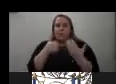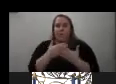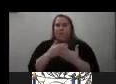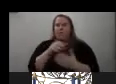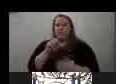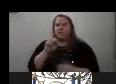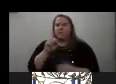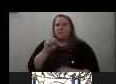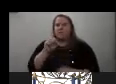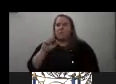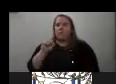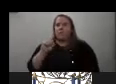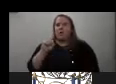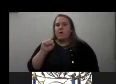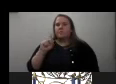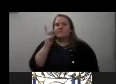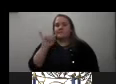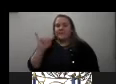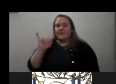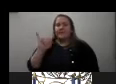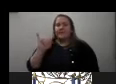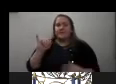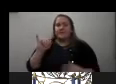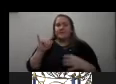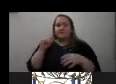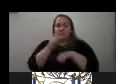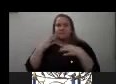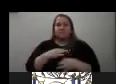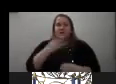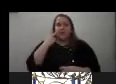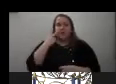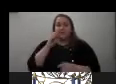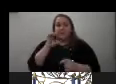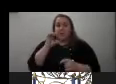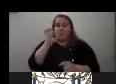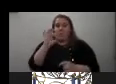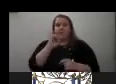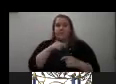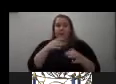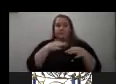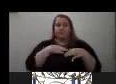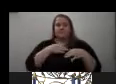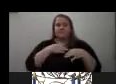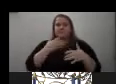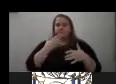them. The little round jewels are hot fixed on. There's a glue on the